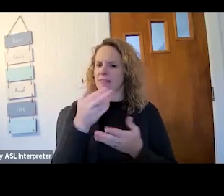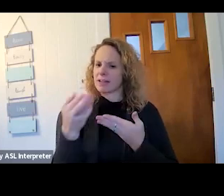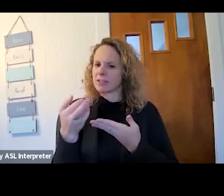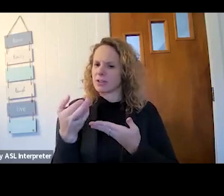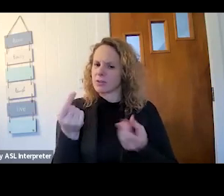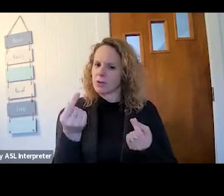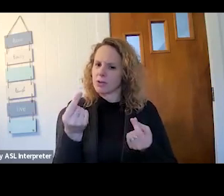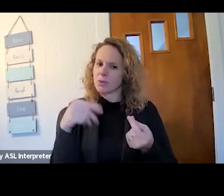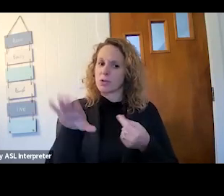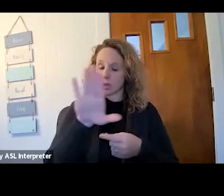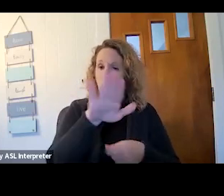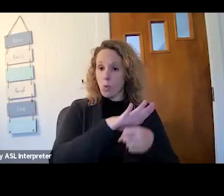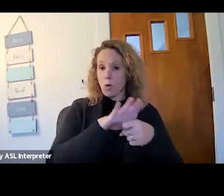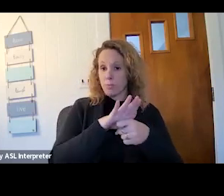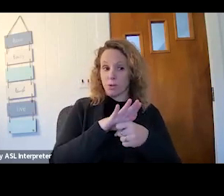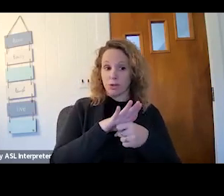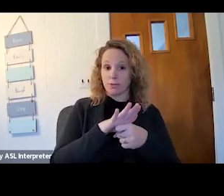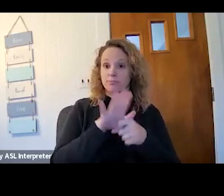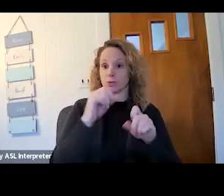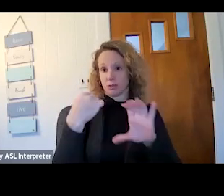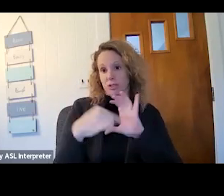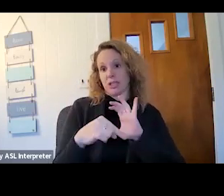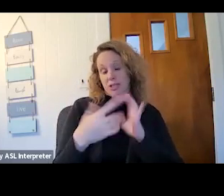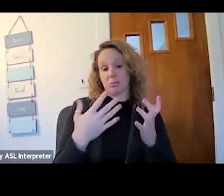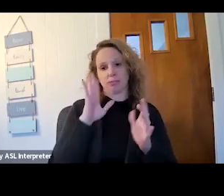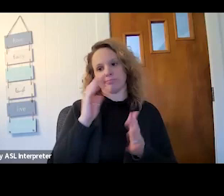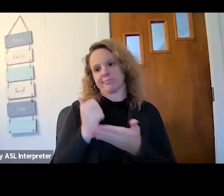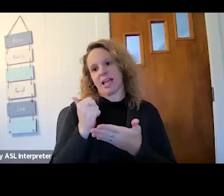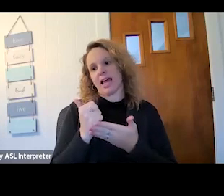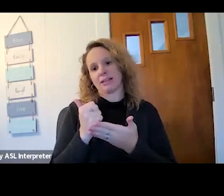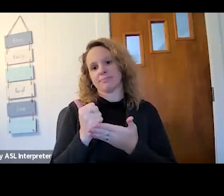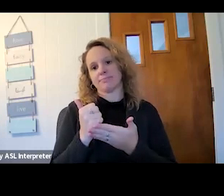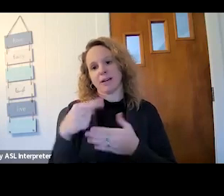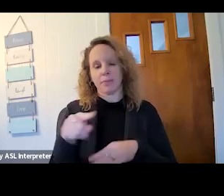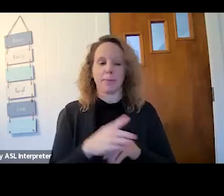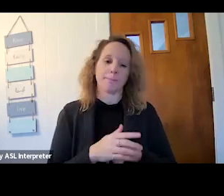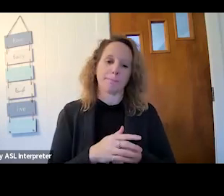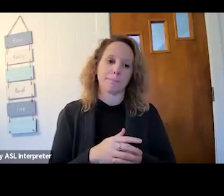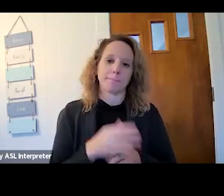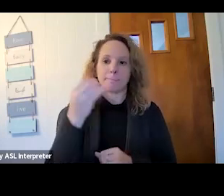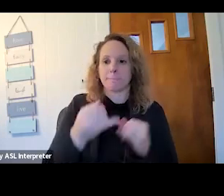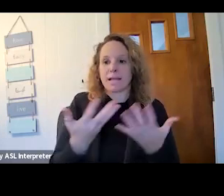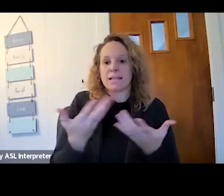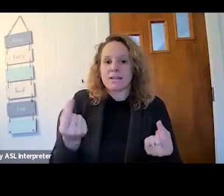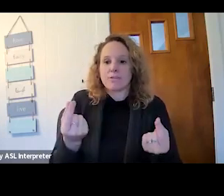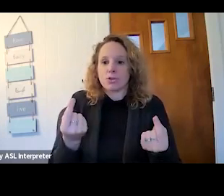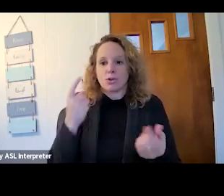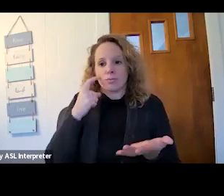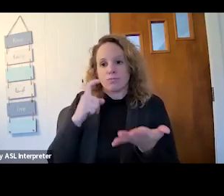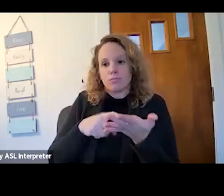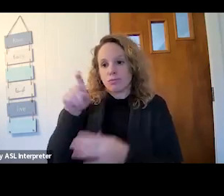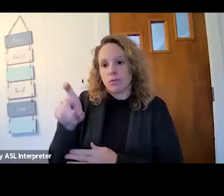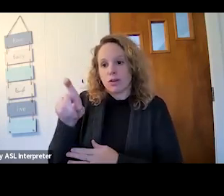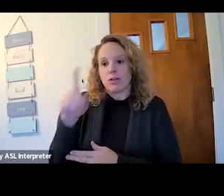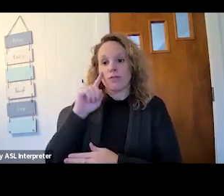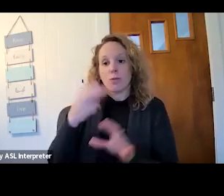can do in your community, you can always email me and I'll be happy to work with you. And the last thing you can do to address the needs of